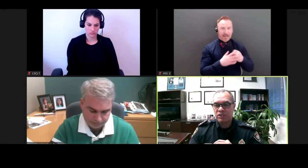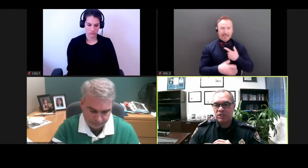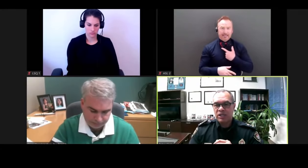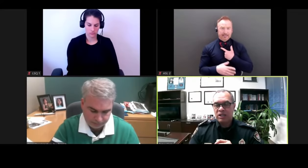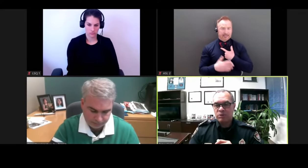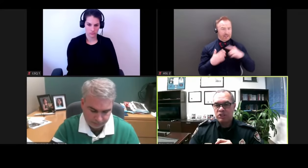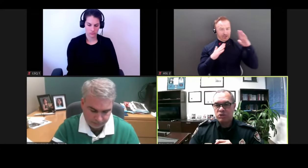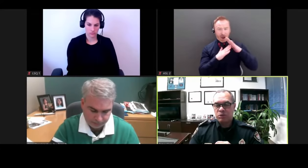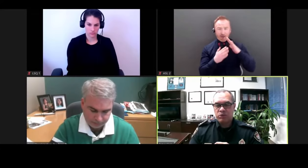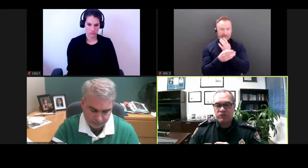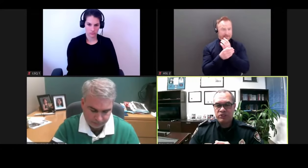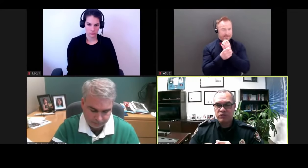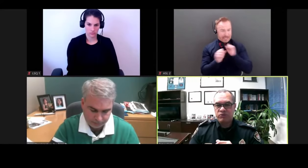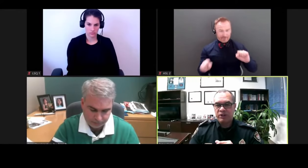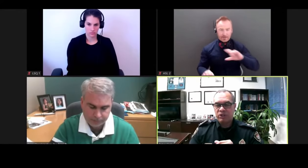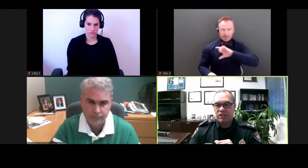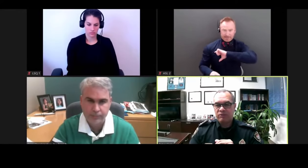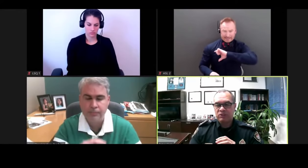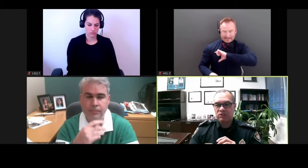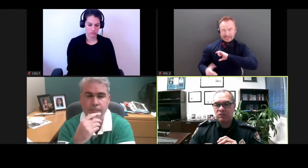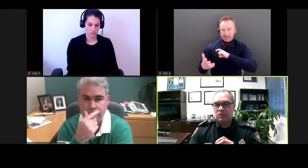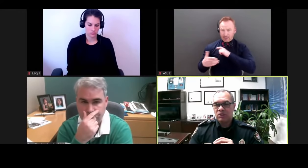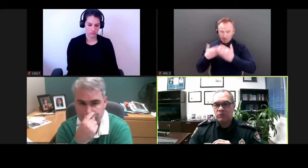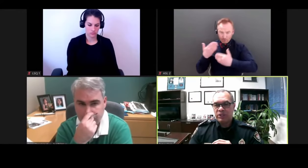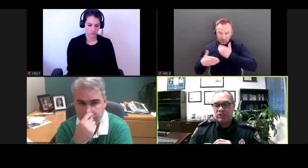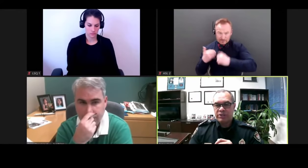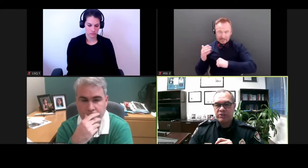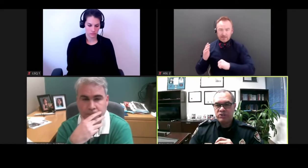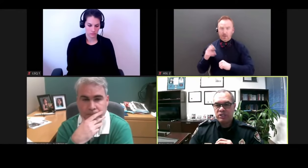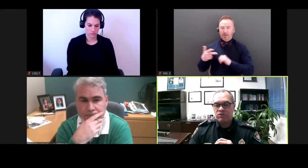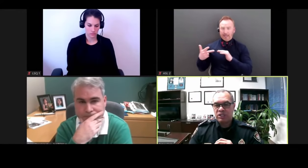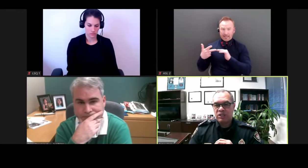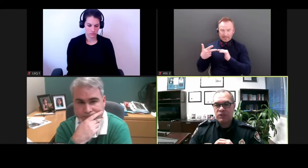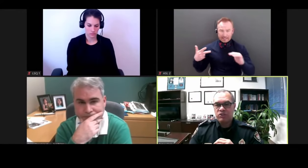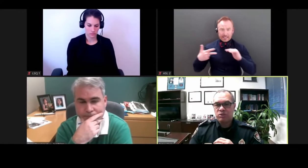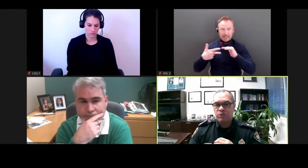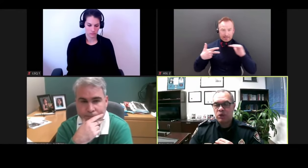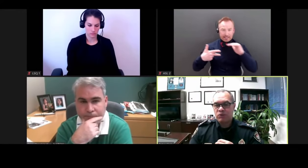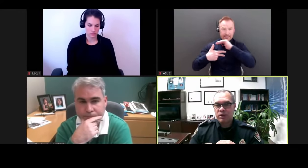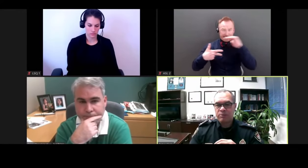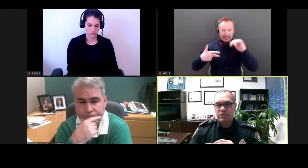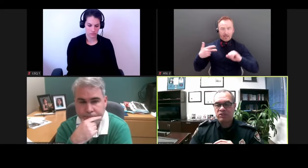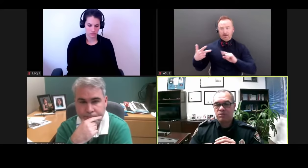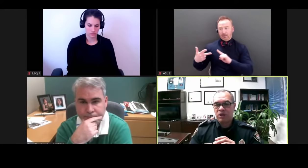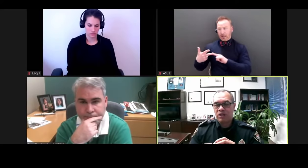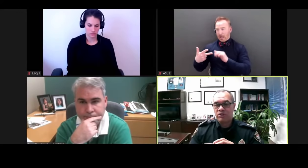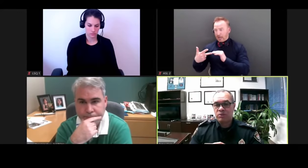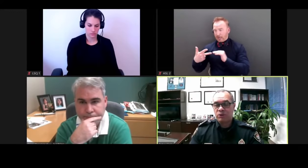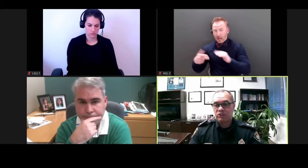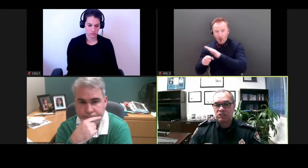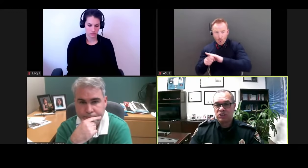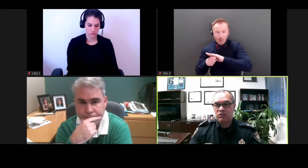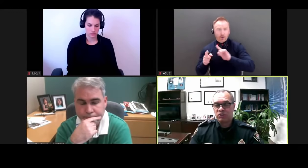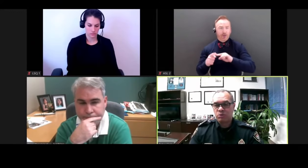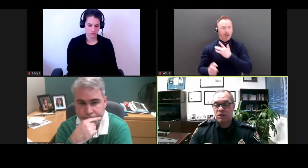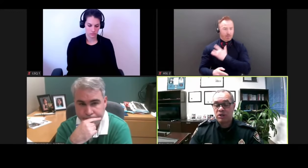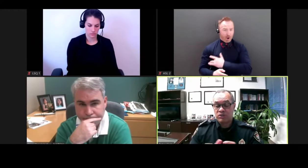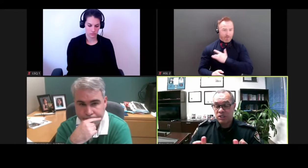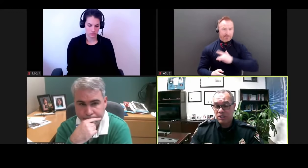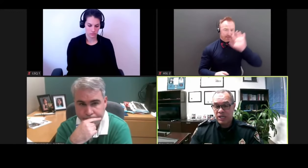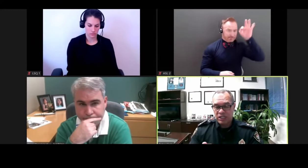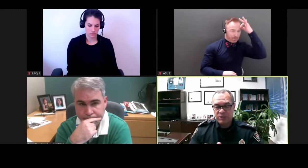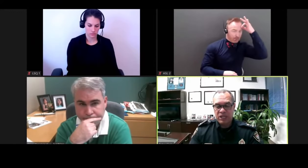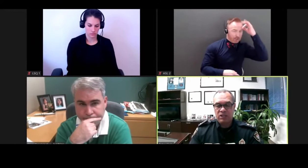partners at municipal, provincial, and federal levels. We continue to receive significant support from my policing partners, emergency services